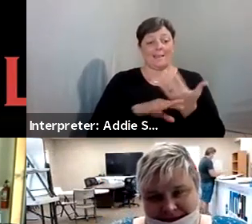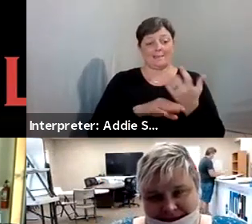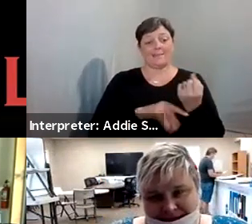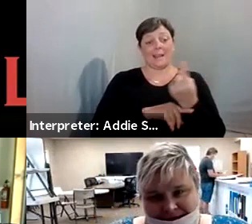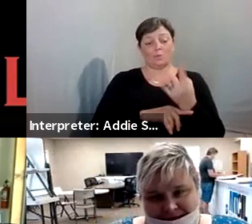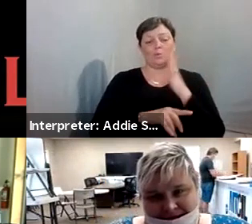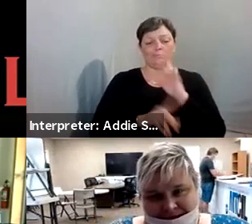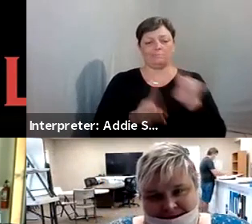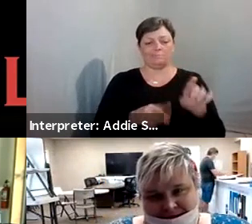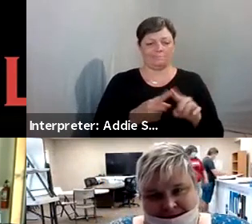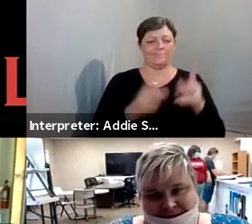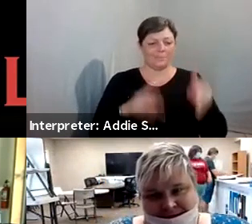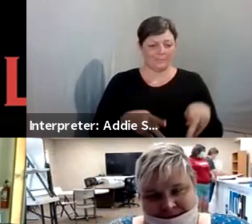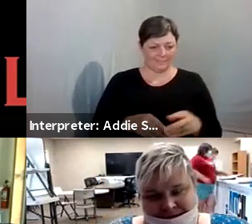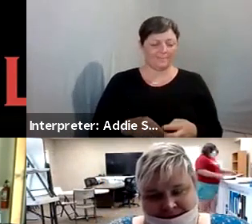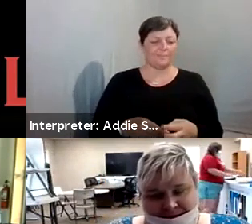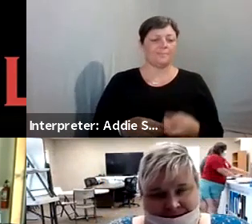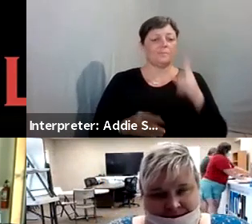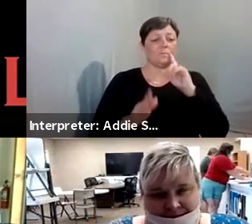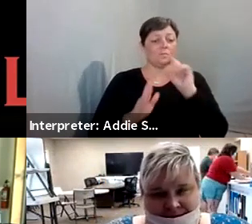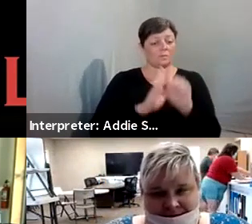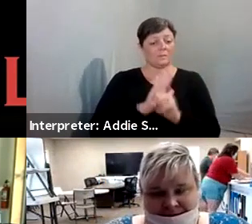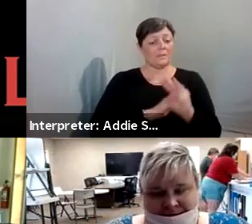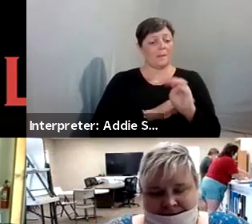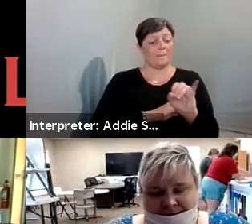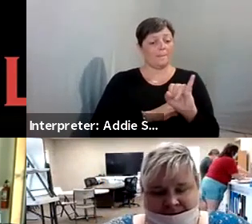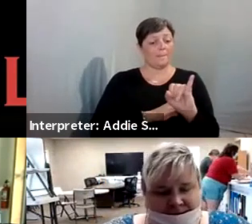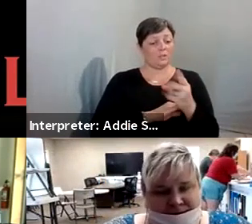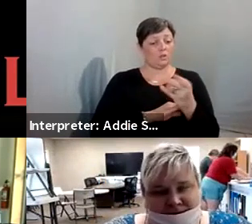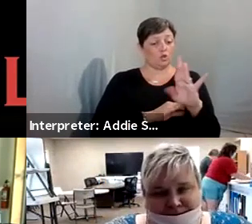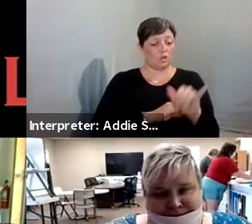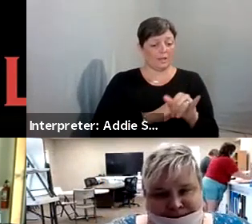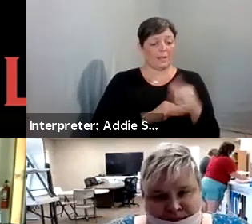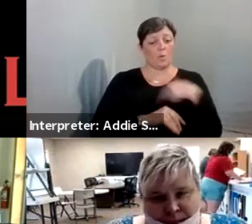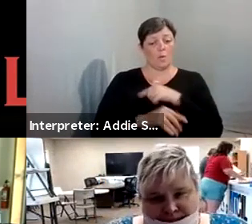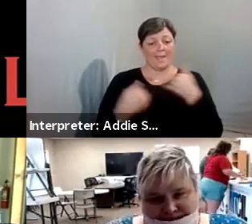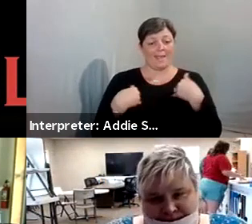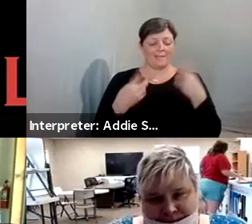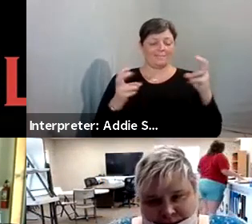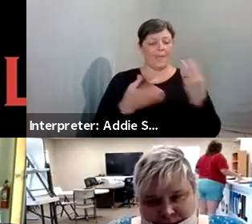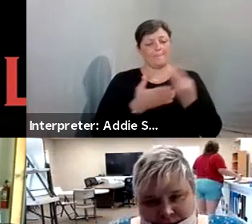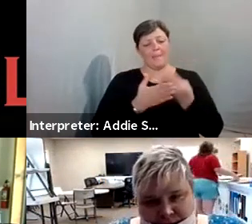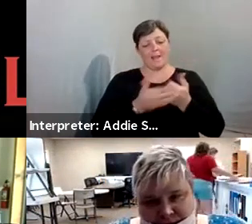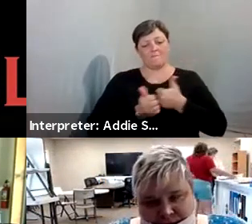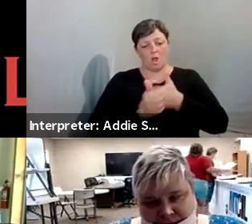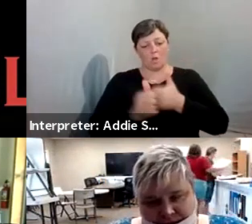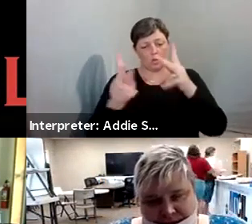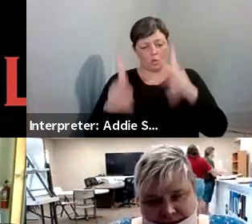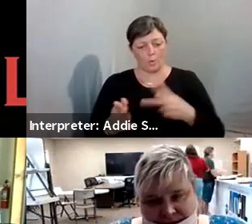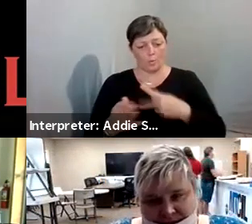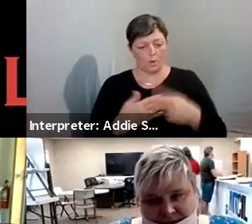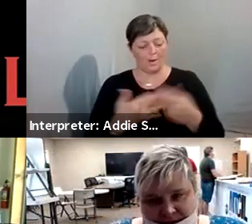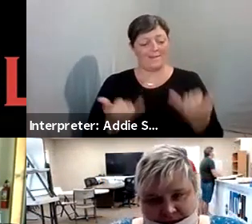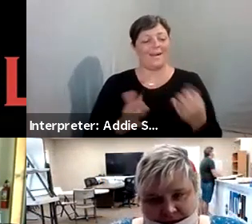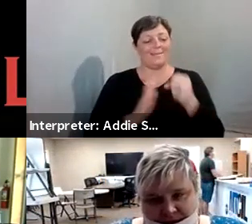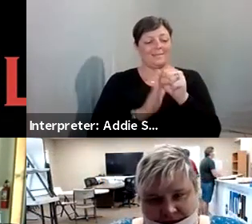year. For the state of Missouri, we have the Money Follows the Person program, and the state now